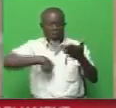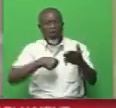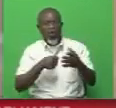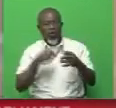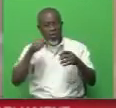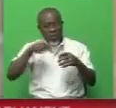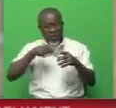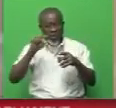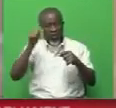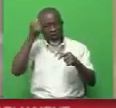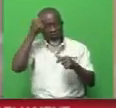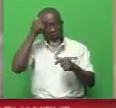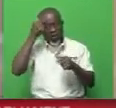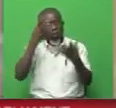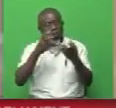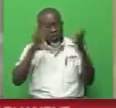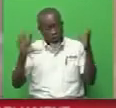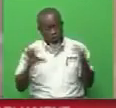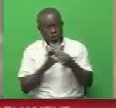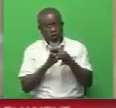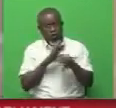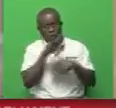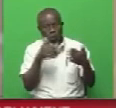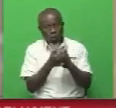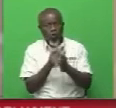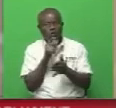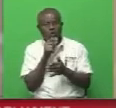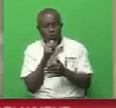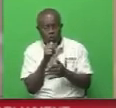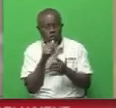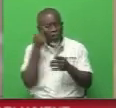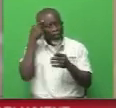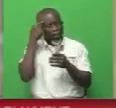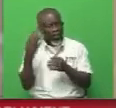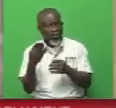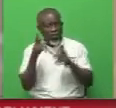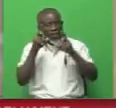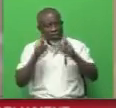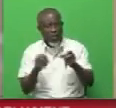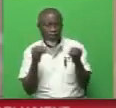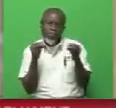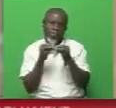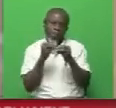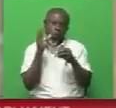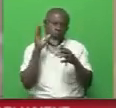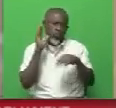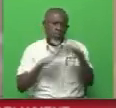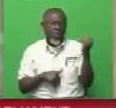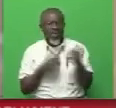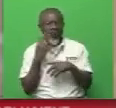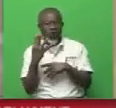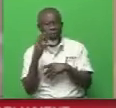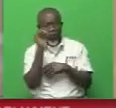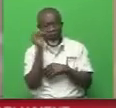regime. And I want to join all of those who believe they deserve more than 4%. I want to join all of those who are